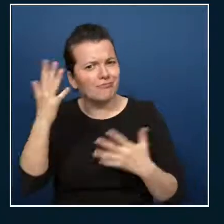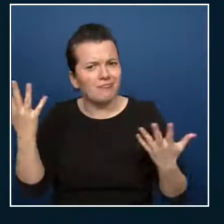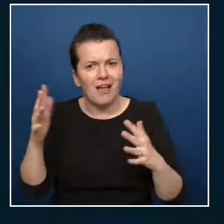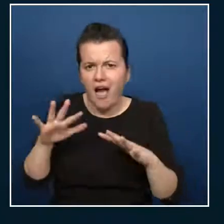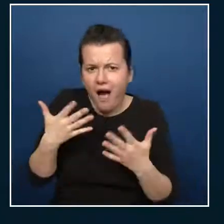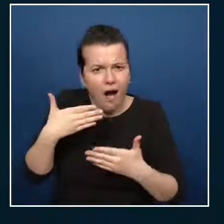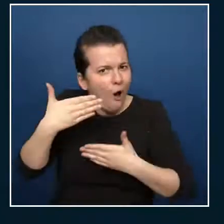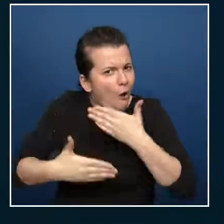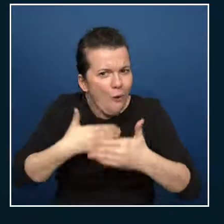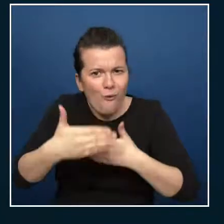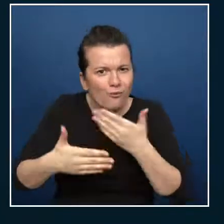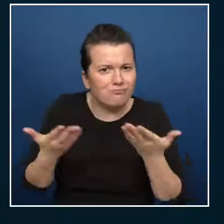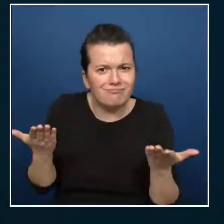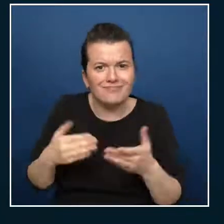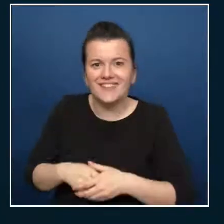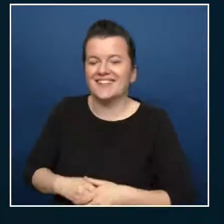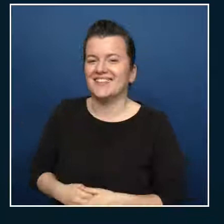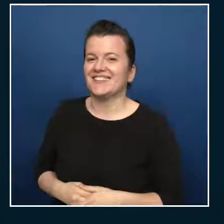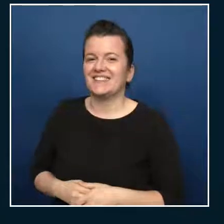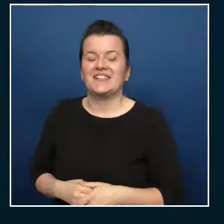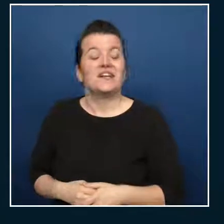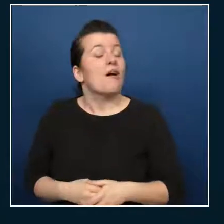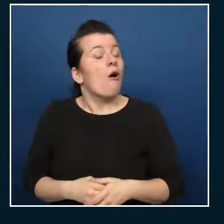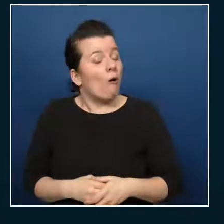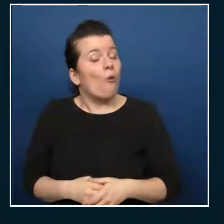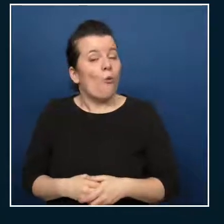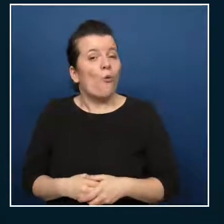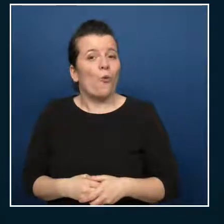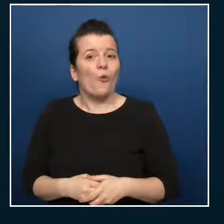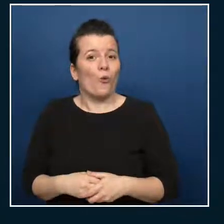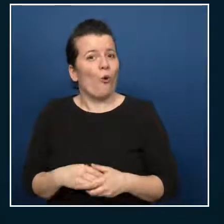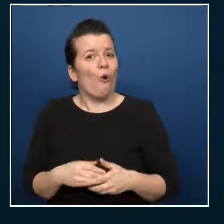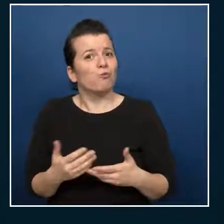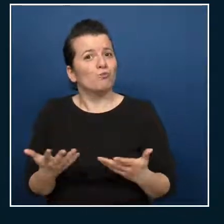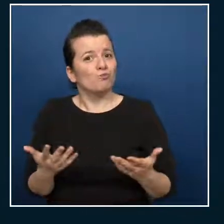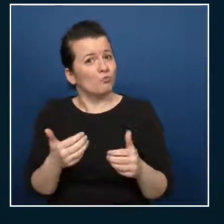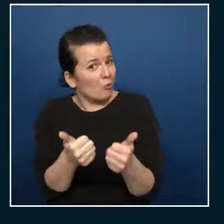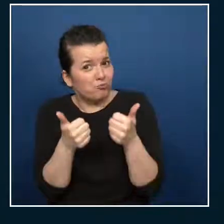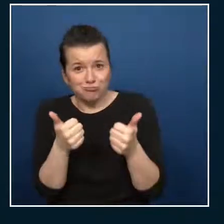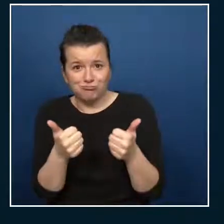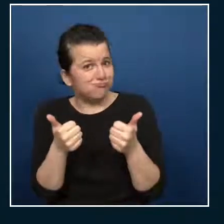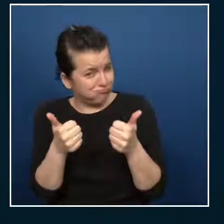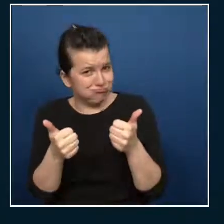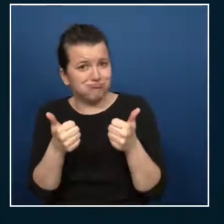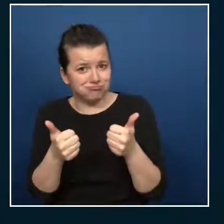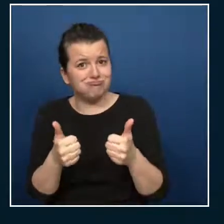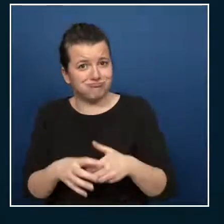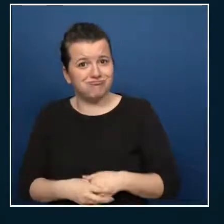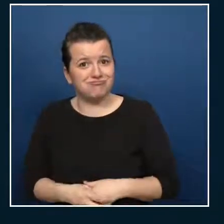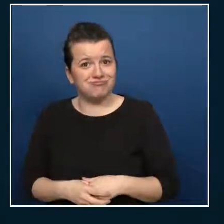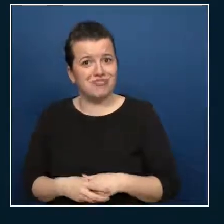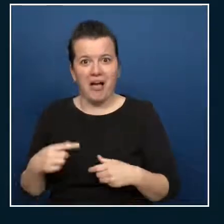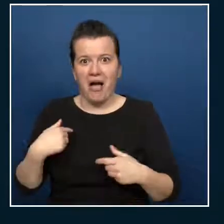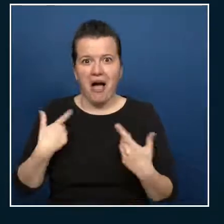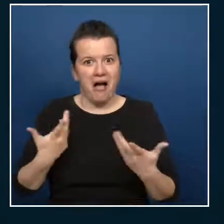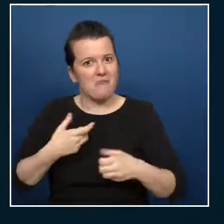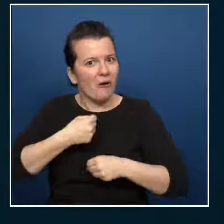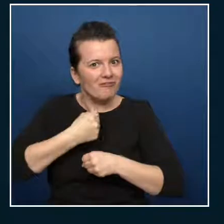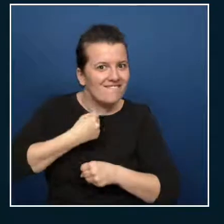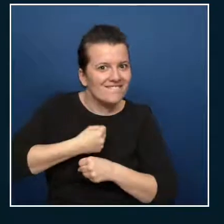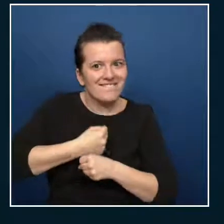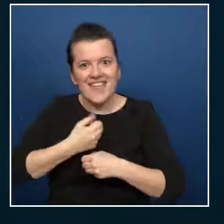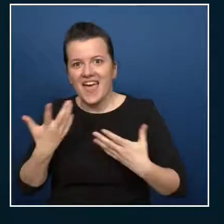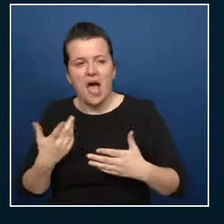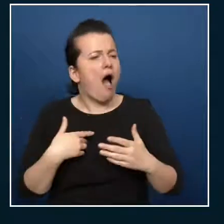going? It's doing great, actually. It's keeping me busy on the side of my